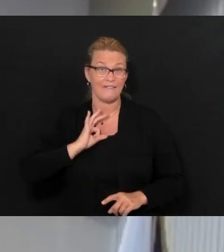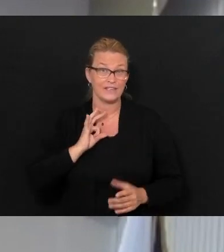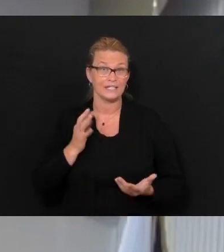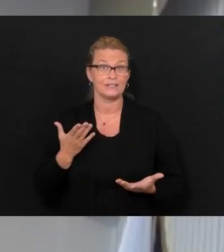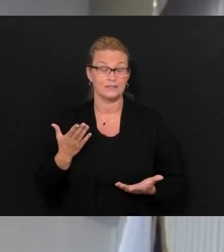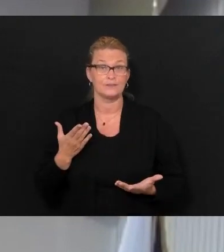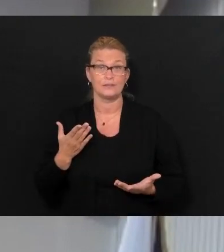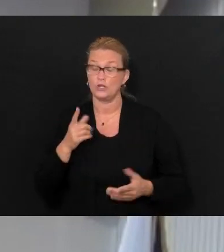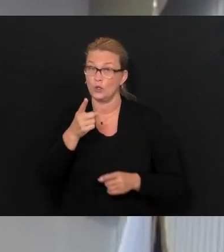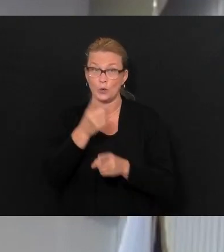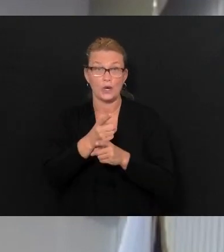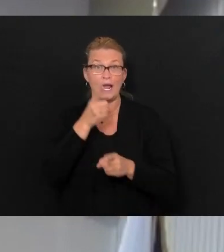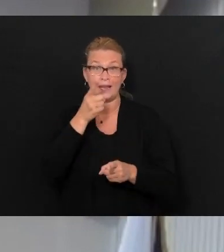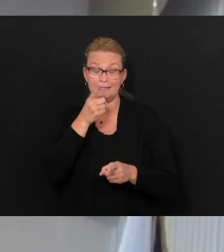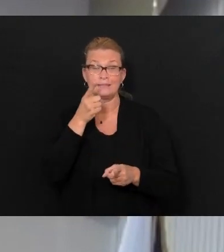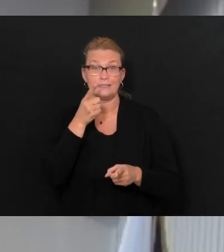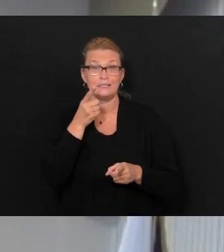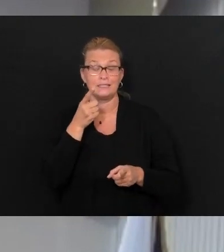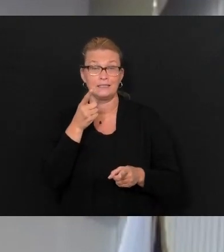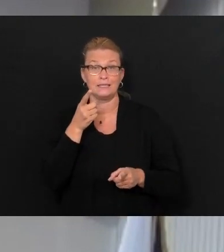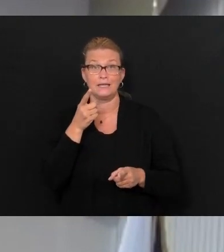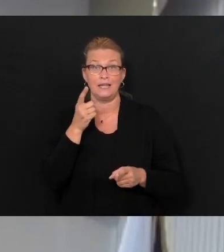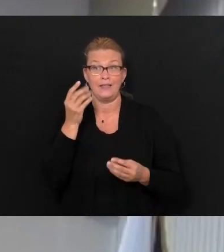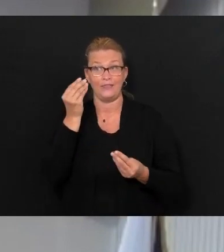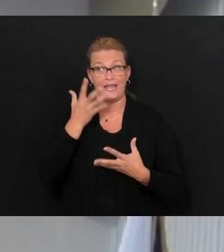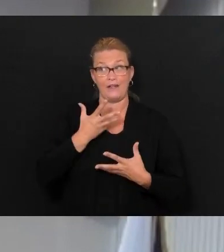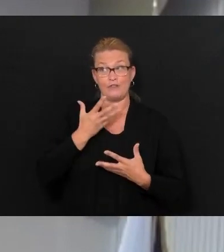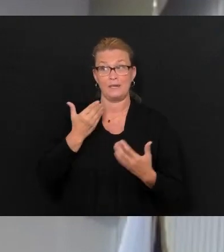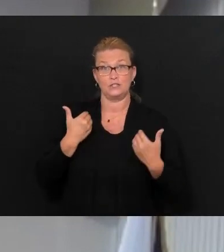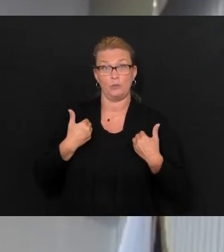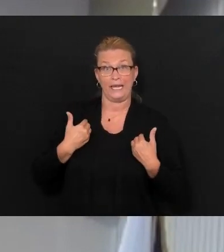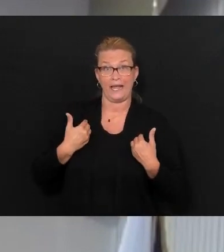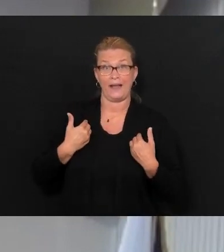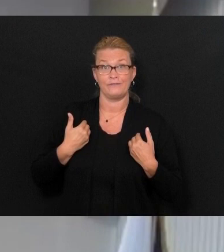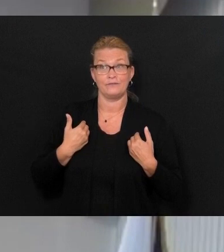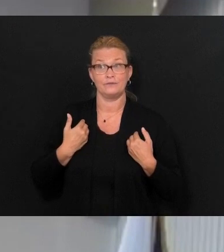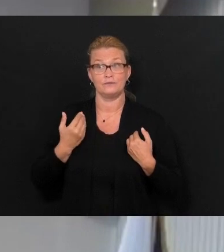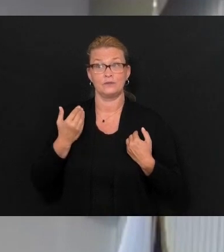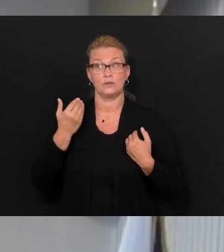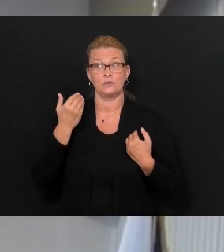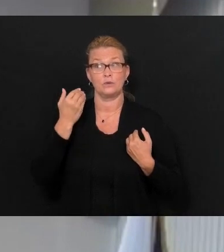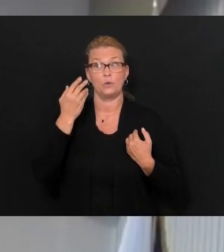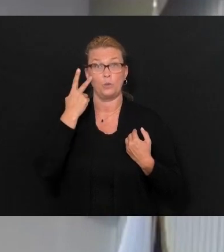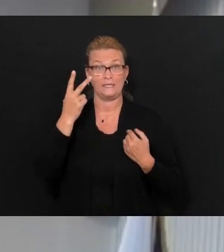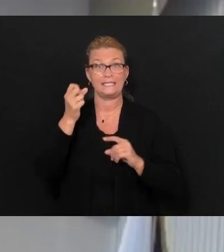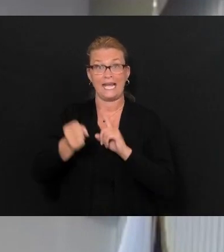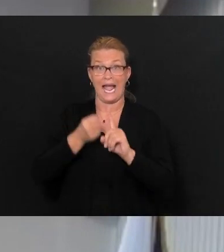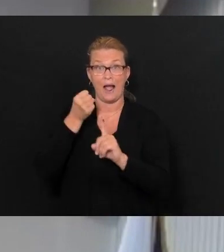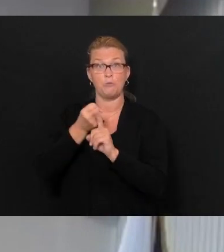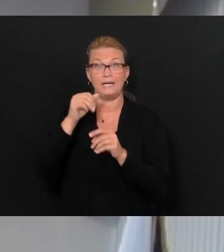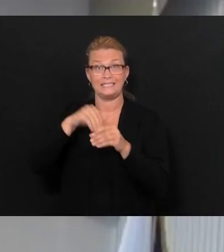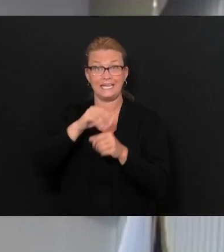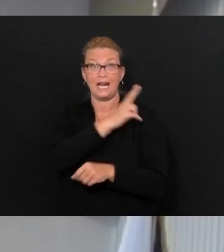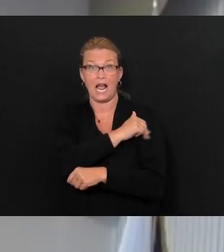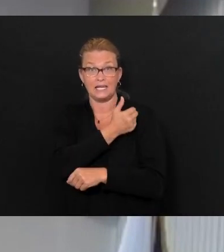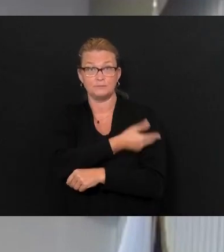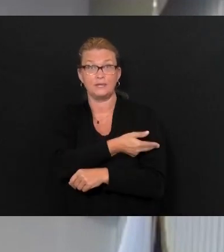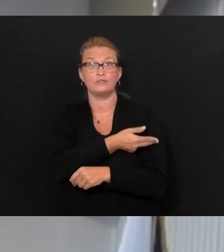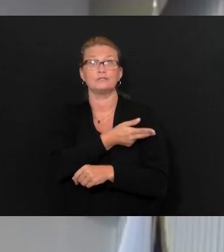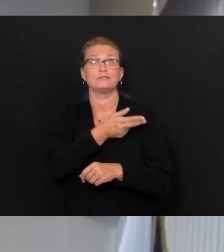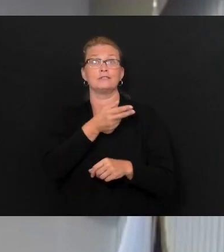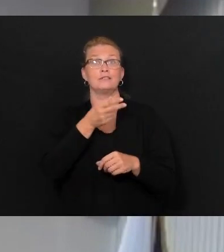you're right in terms of the information there as well. We do have outbreaks in hospitals and we have outbreaks